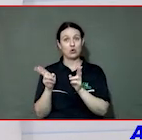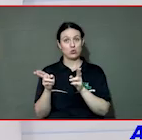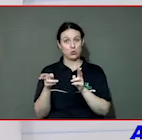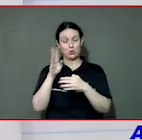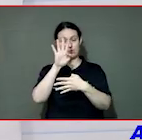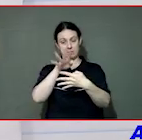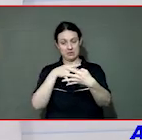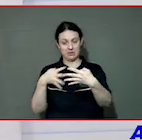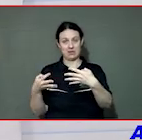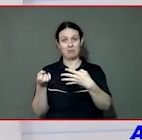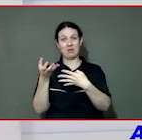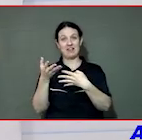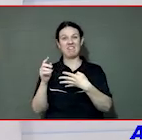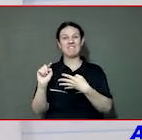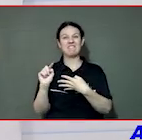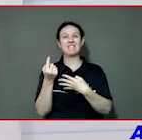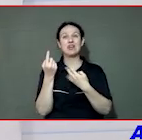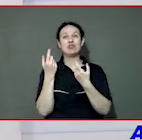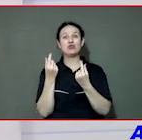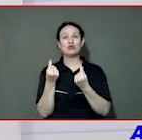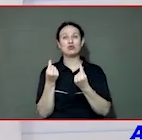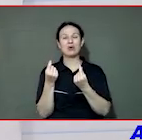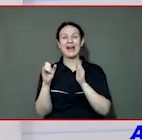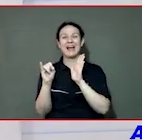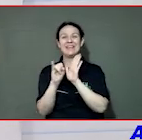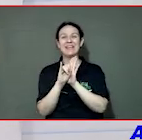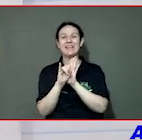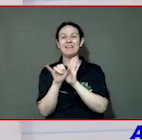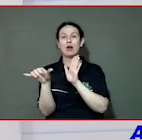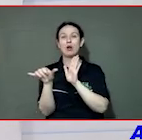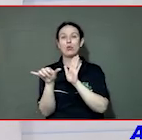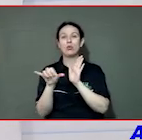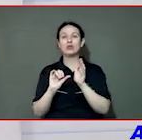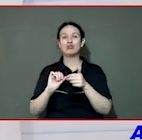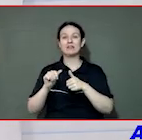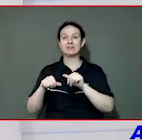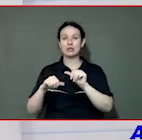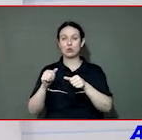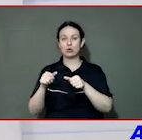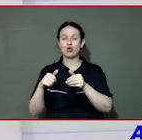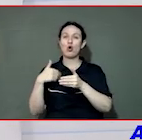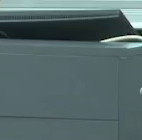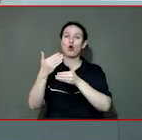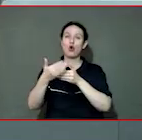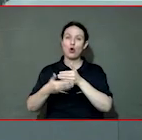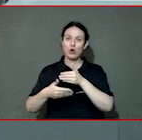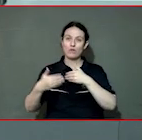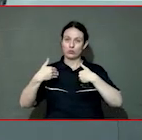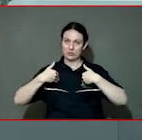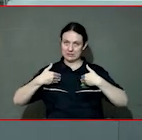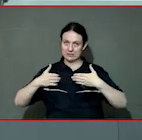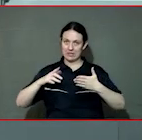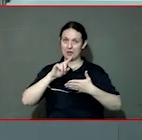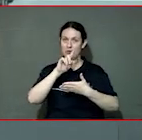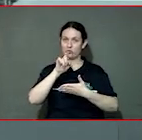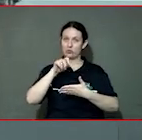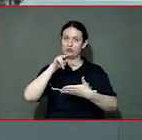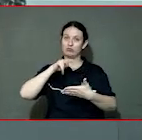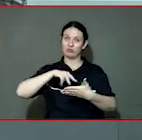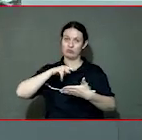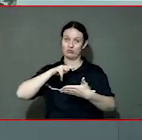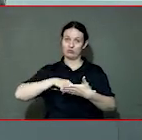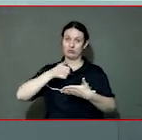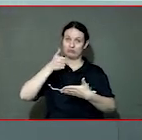table, first identify to which series they belong, and then you start with a question. It will be much